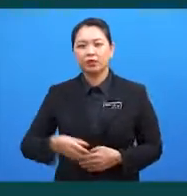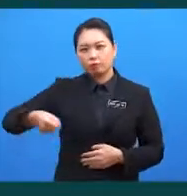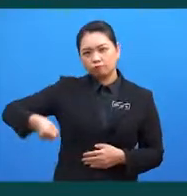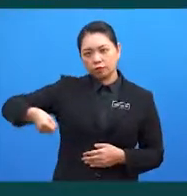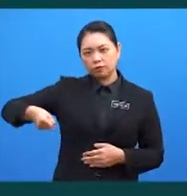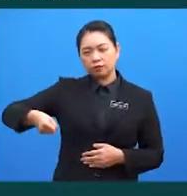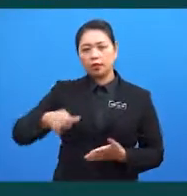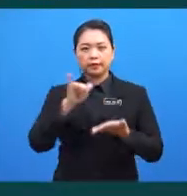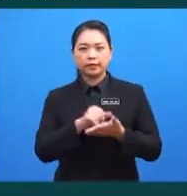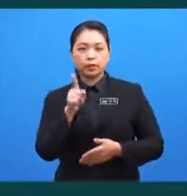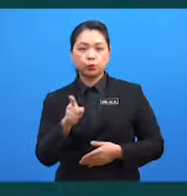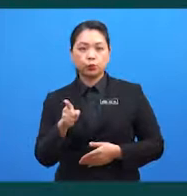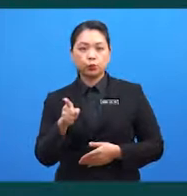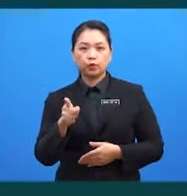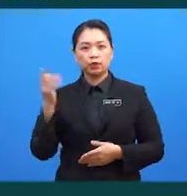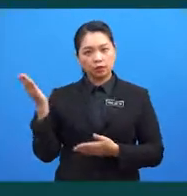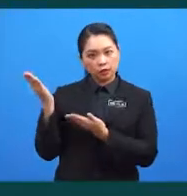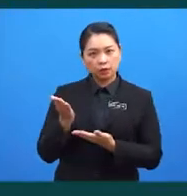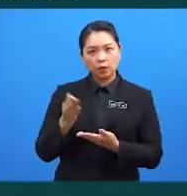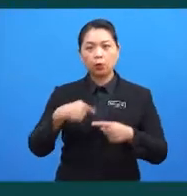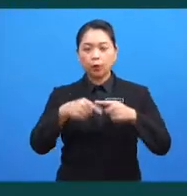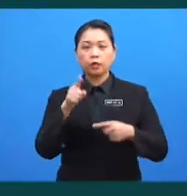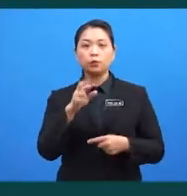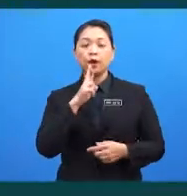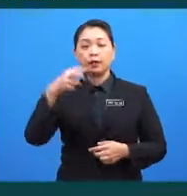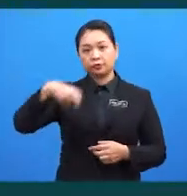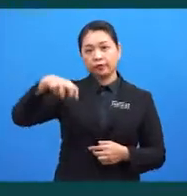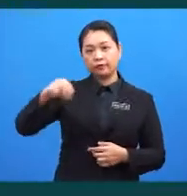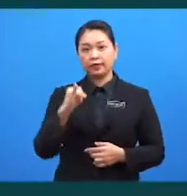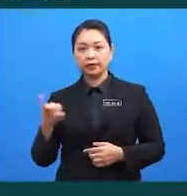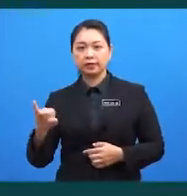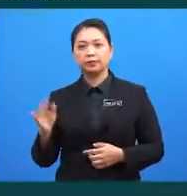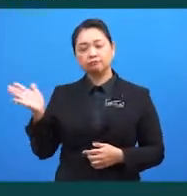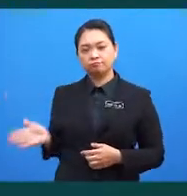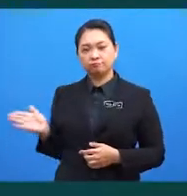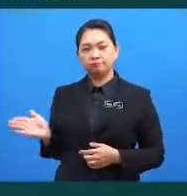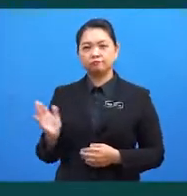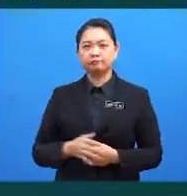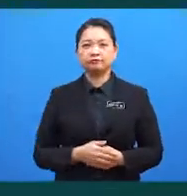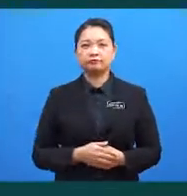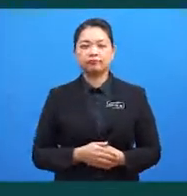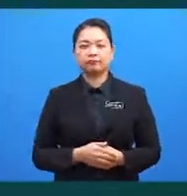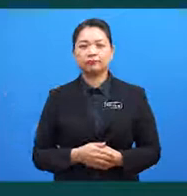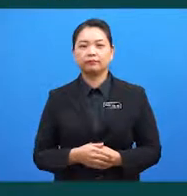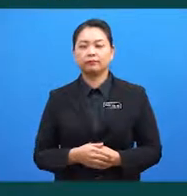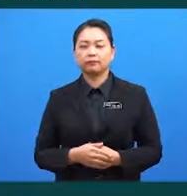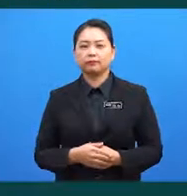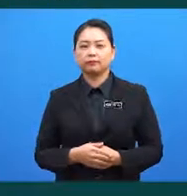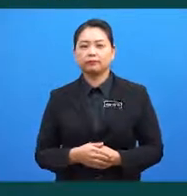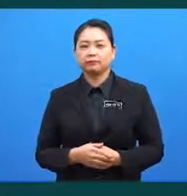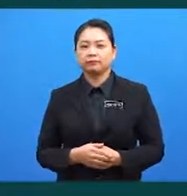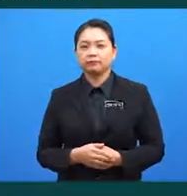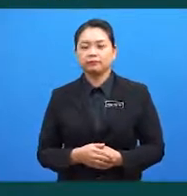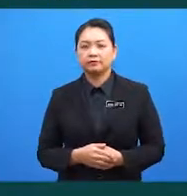Suitcases or bags that you carry when you are traveling. Baggage, or some people call it